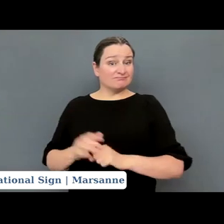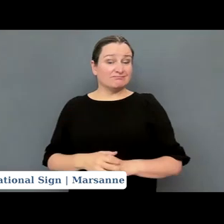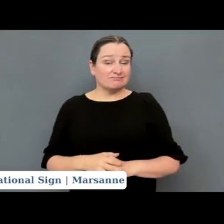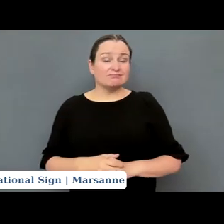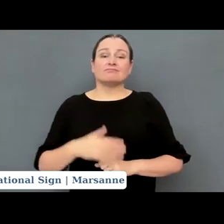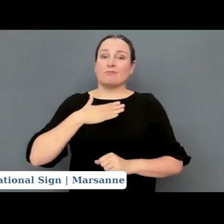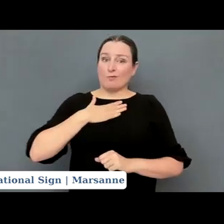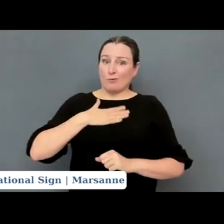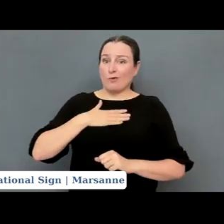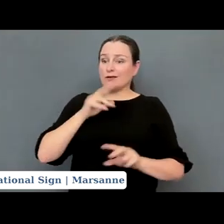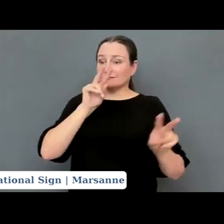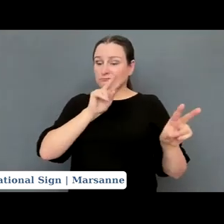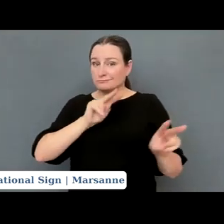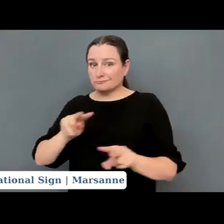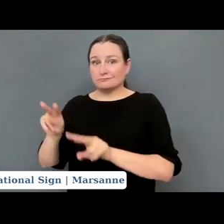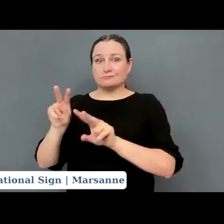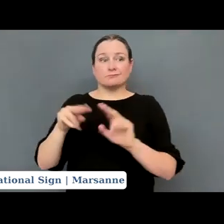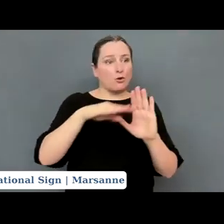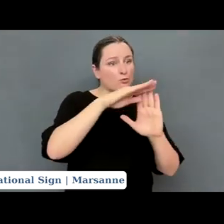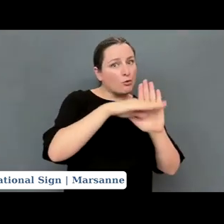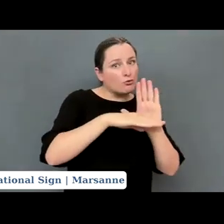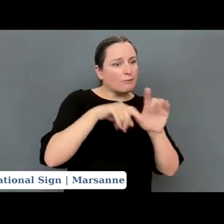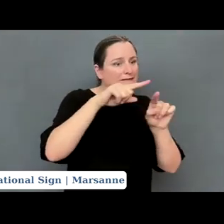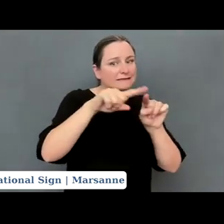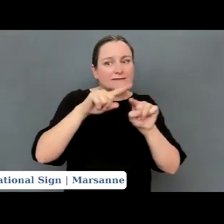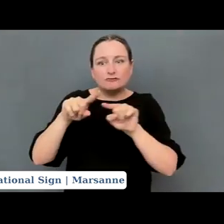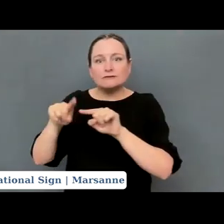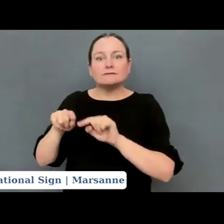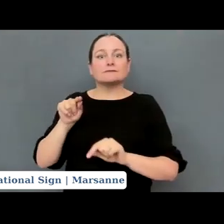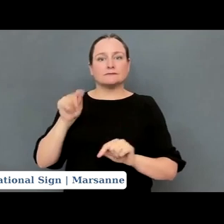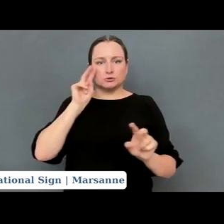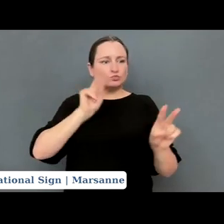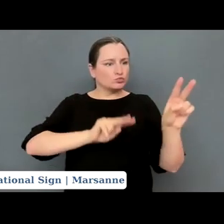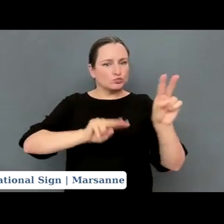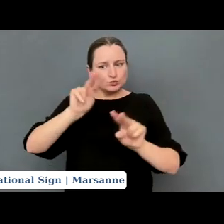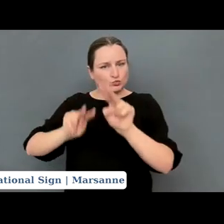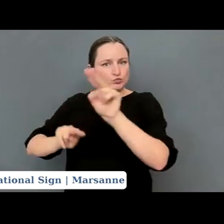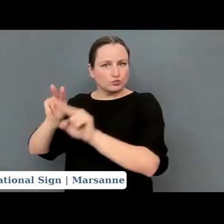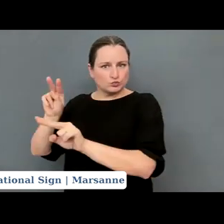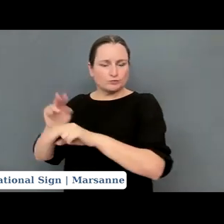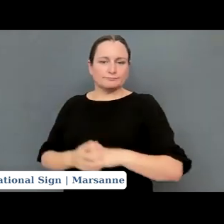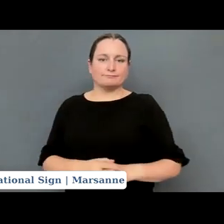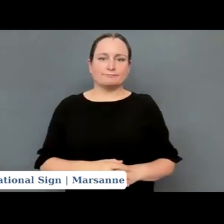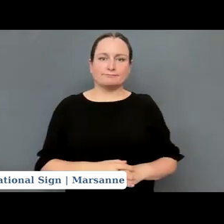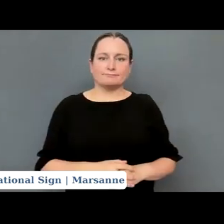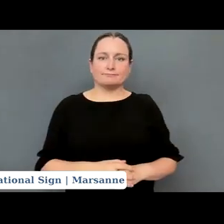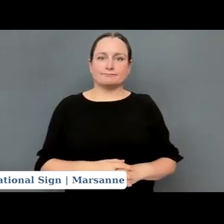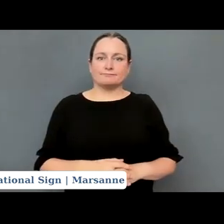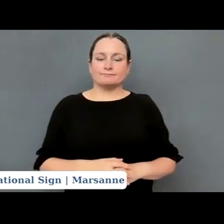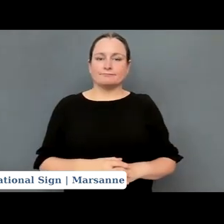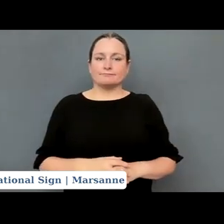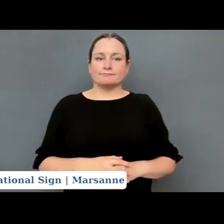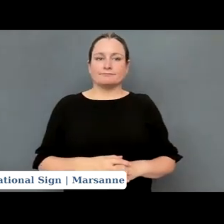social protection programs in Mozambique. But also, we have extended it